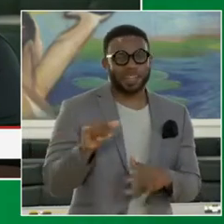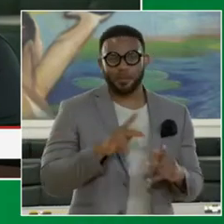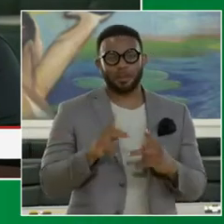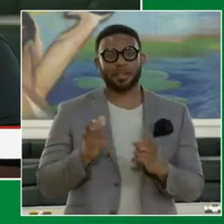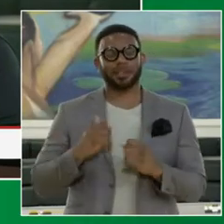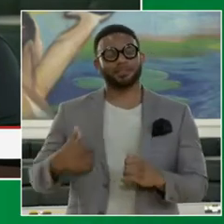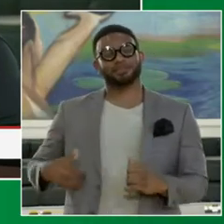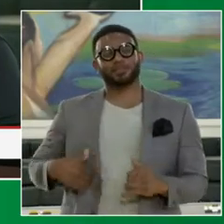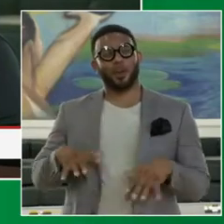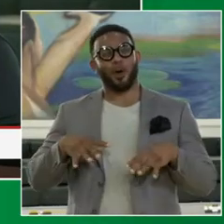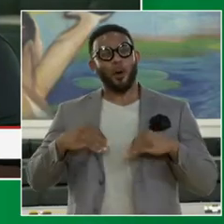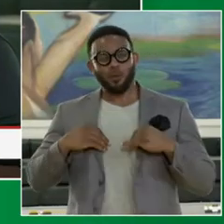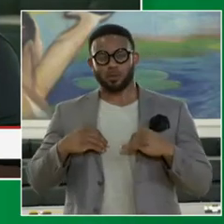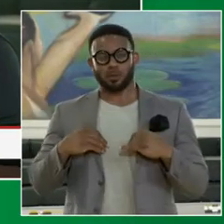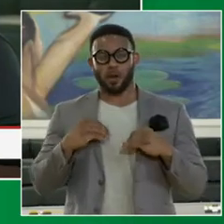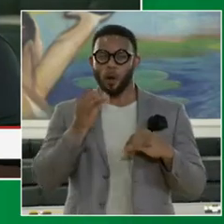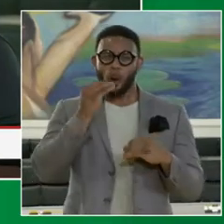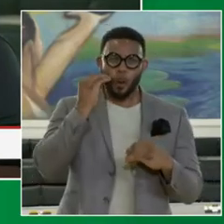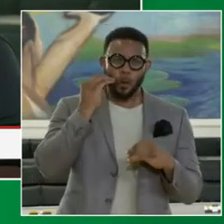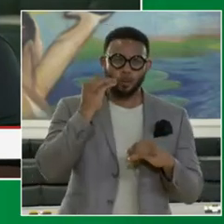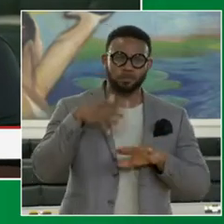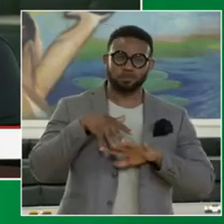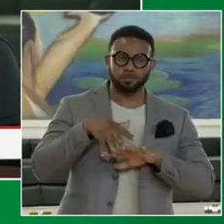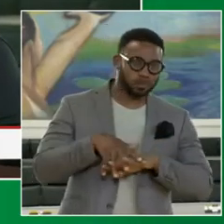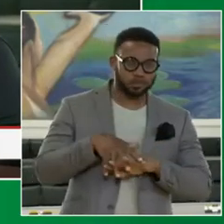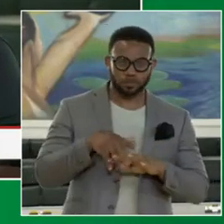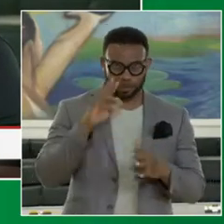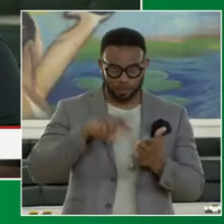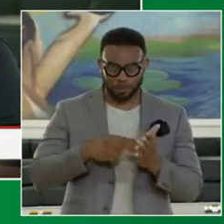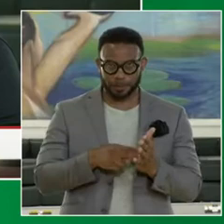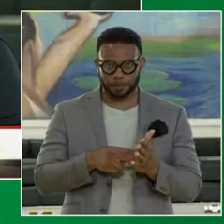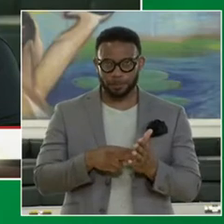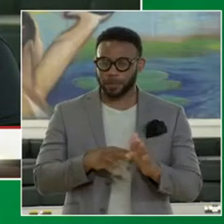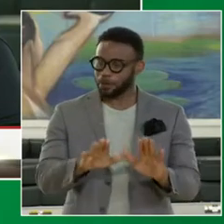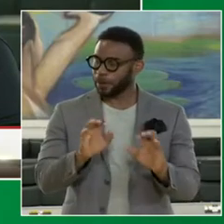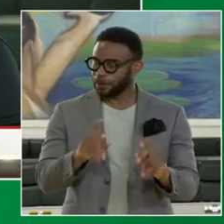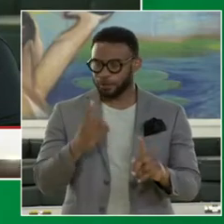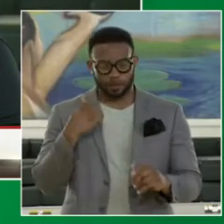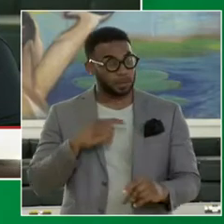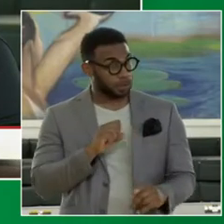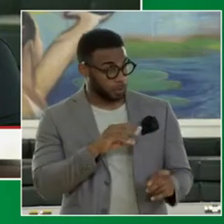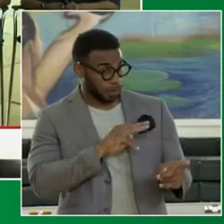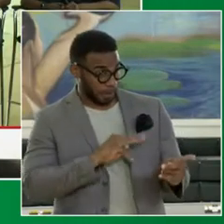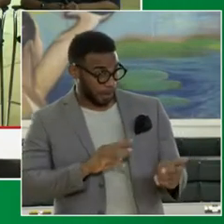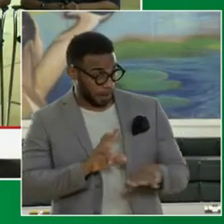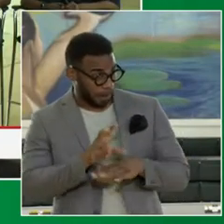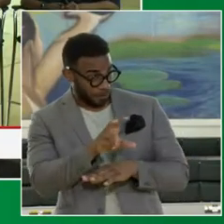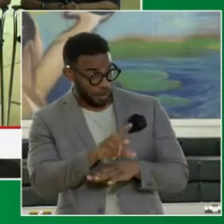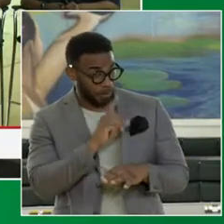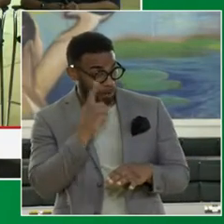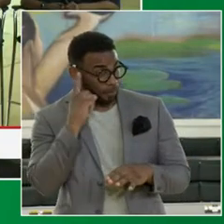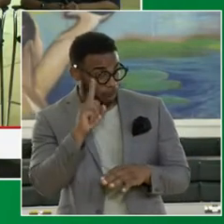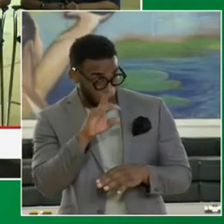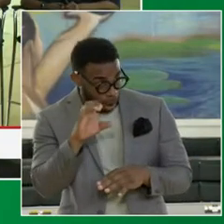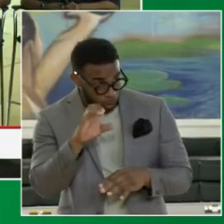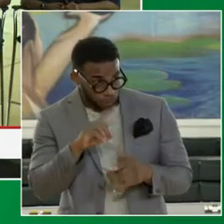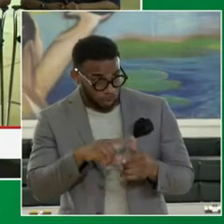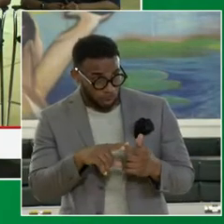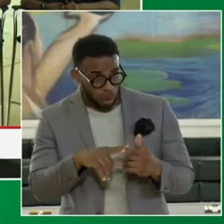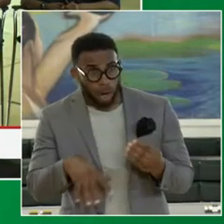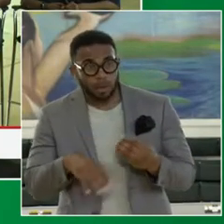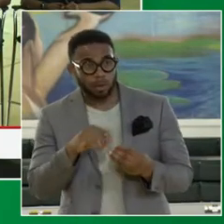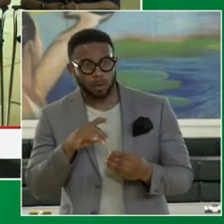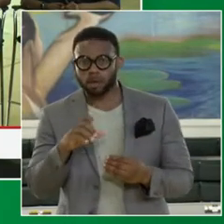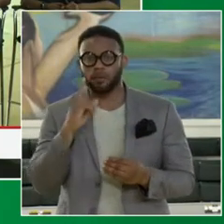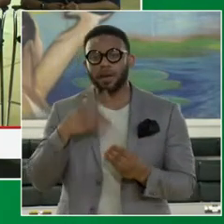us that sense of ownership and sense of home in our police force. So it's a great opportunity for us. And so the mayor's investment is for 100 or an additional